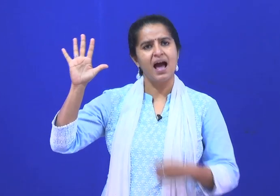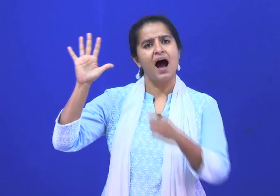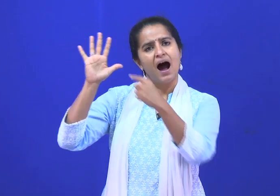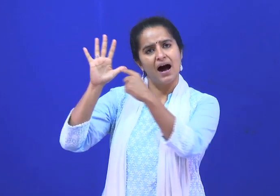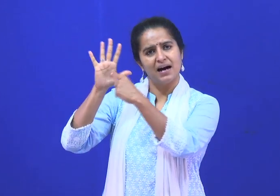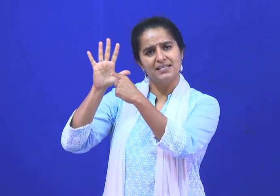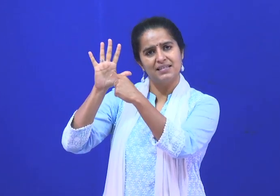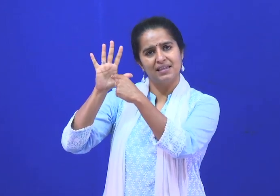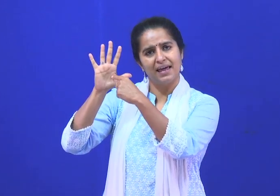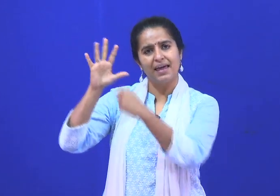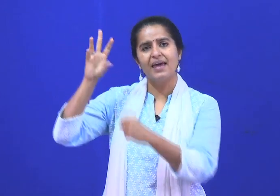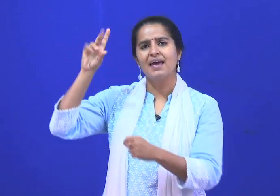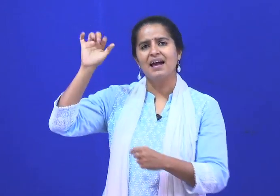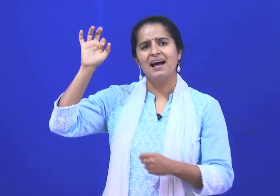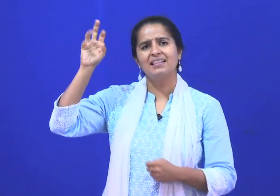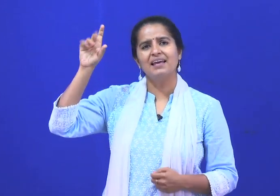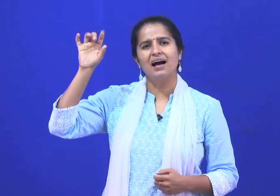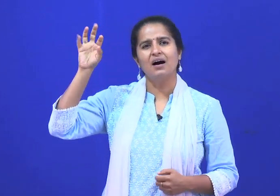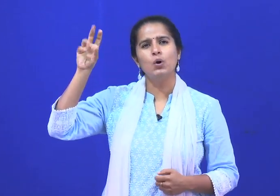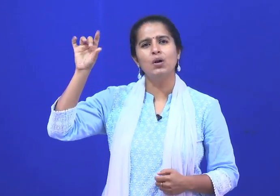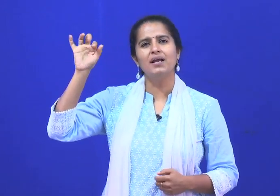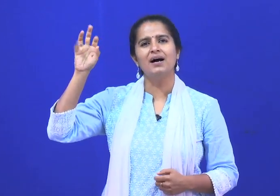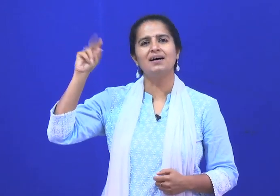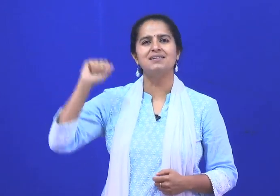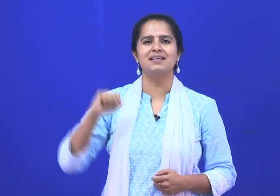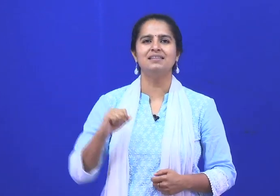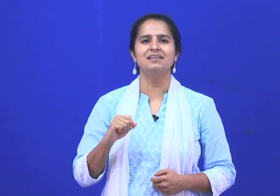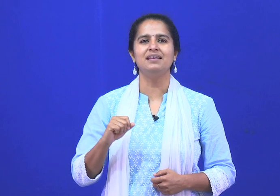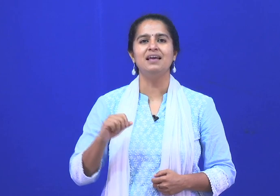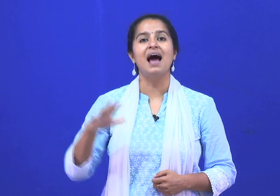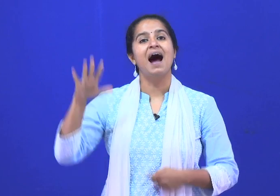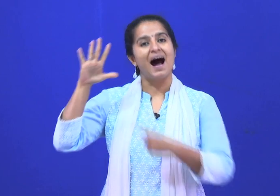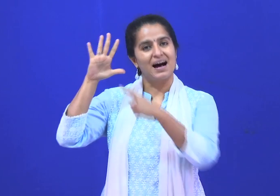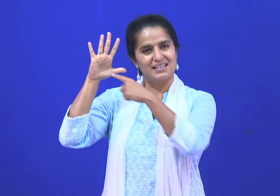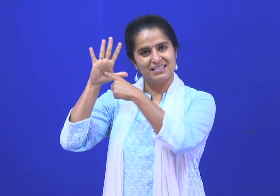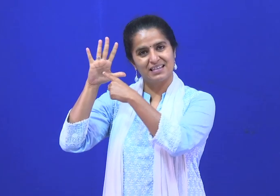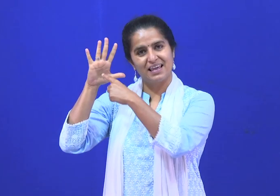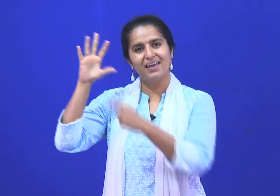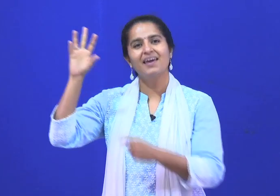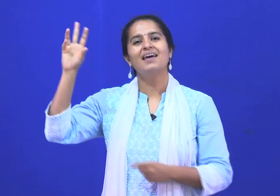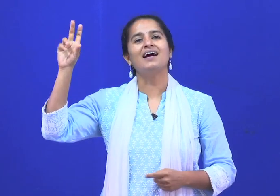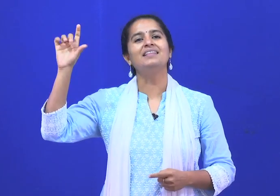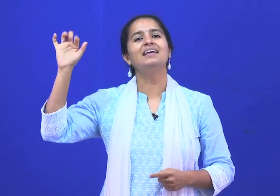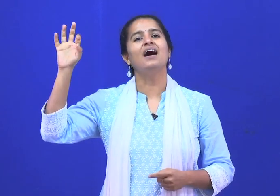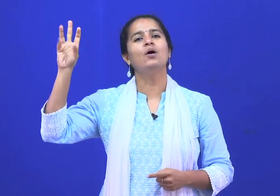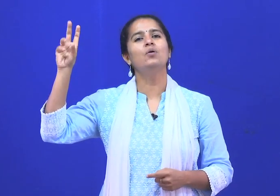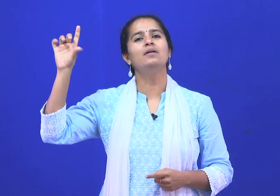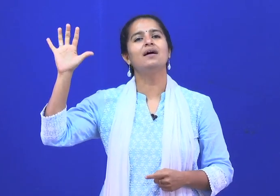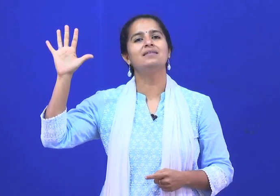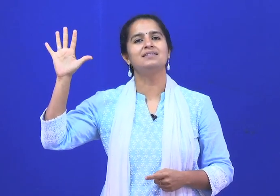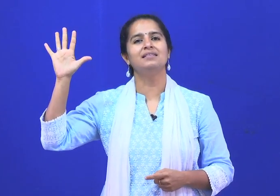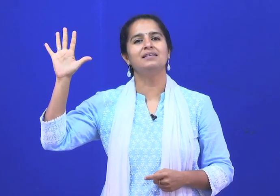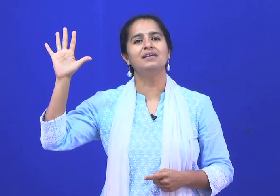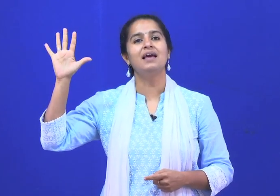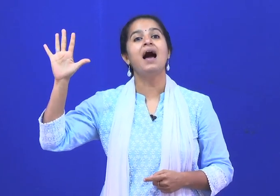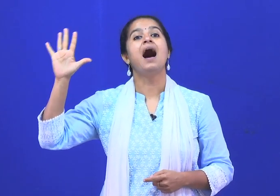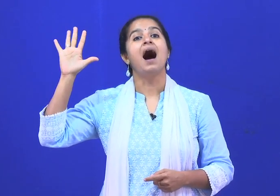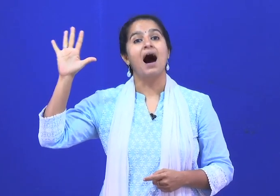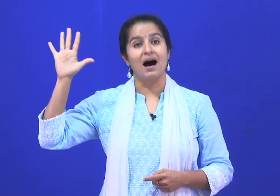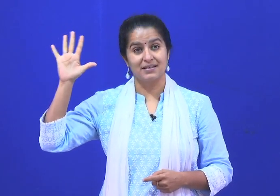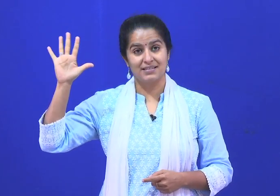asti, haste kati angulyaha santi, haste kati angulyaha